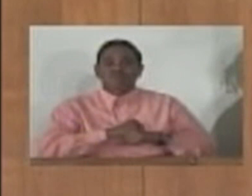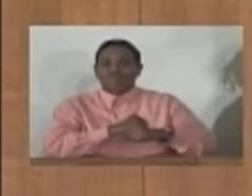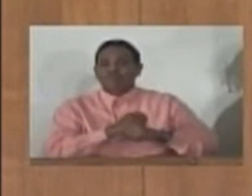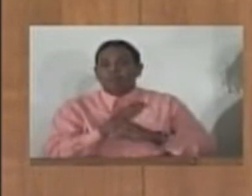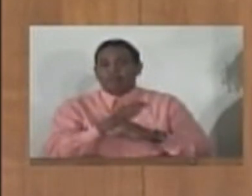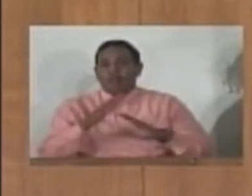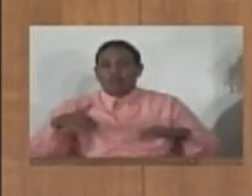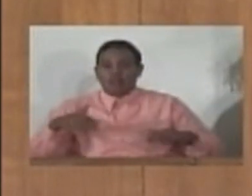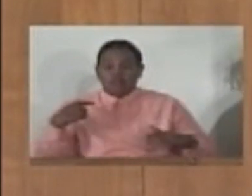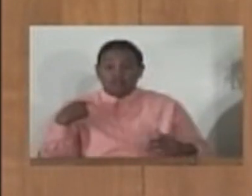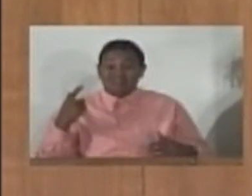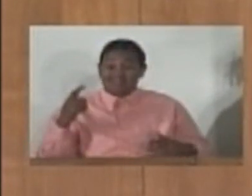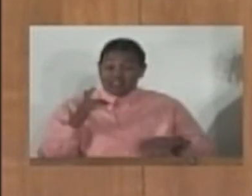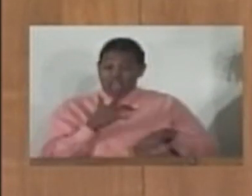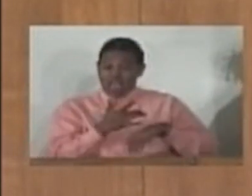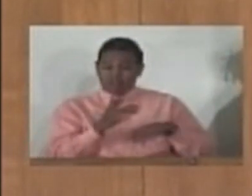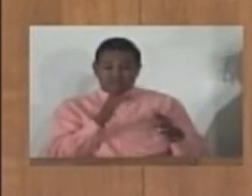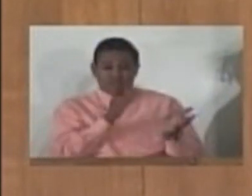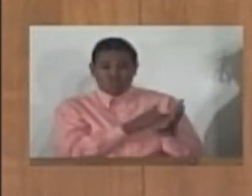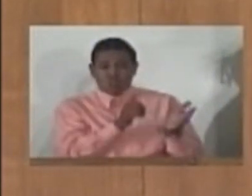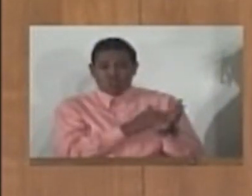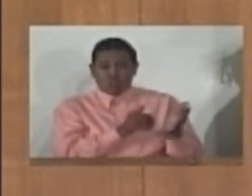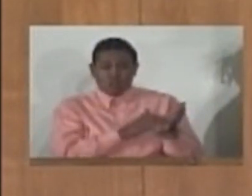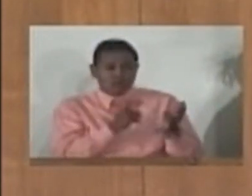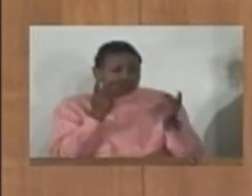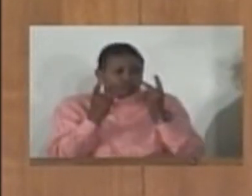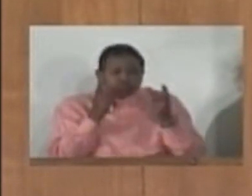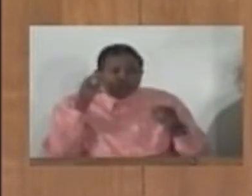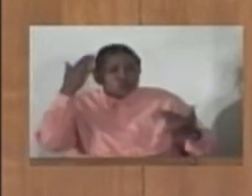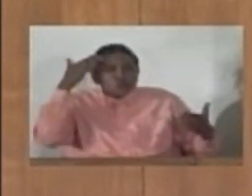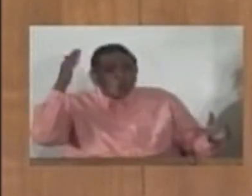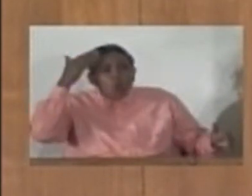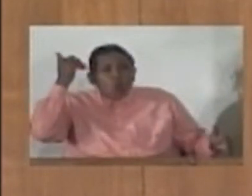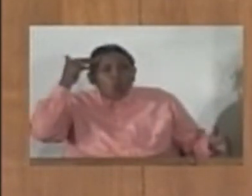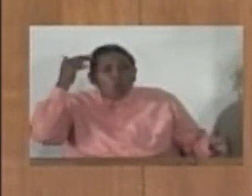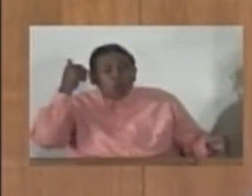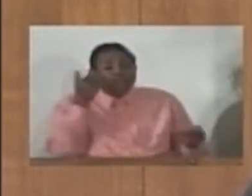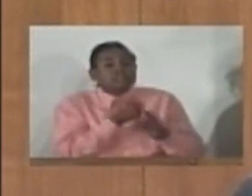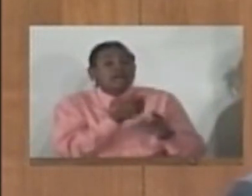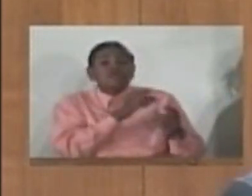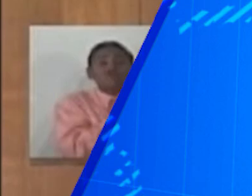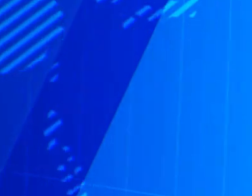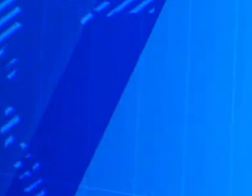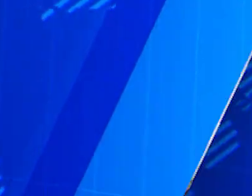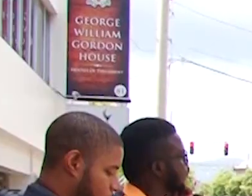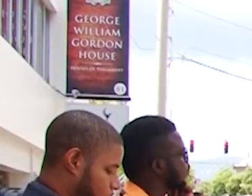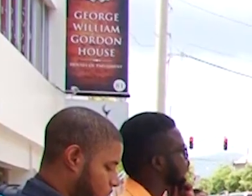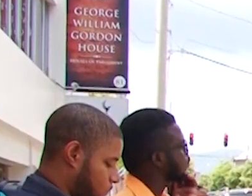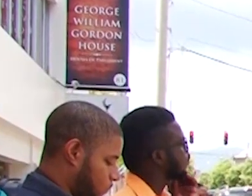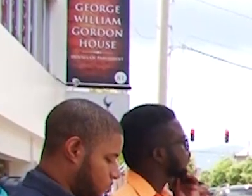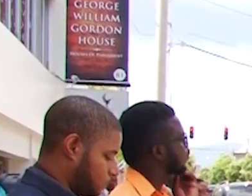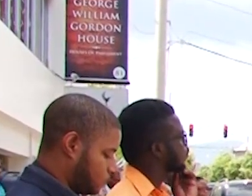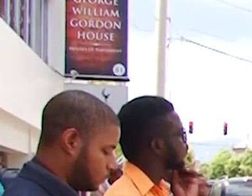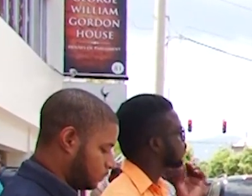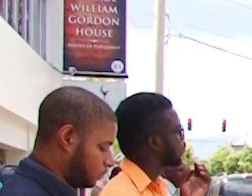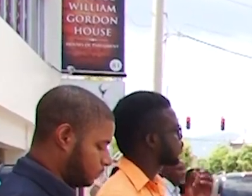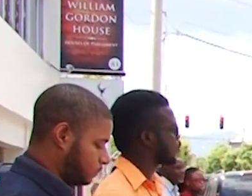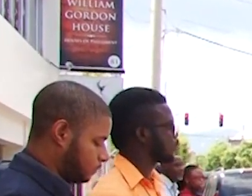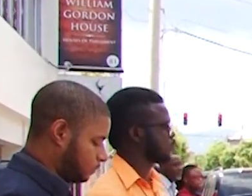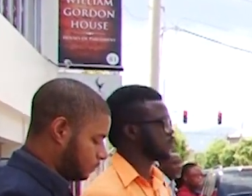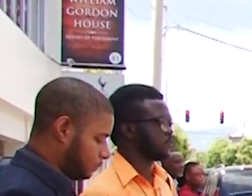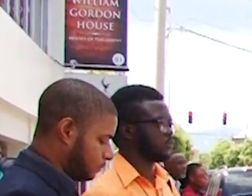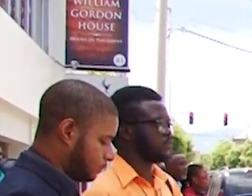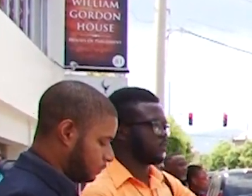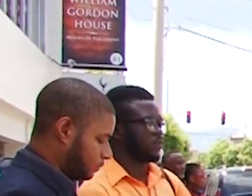Towage in June 2018 to improve towage services at the Port of Kingston. Minister of Health